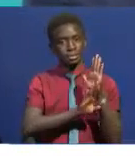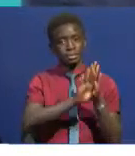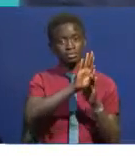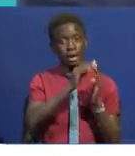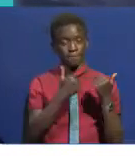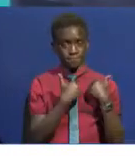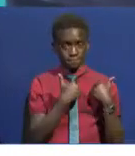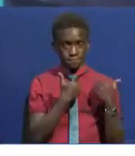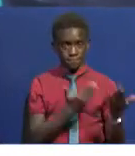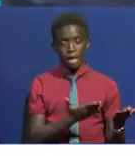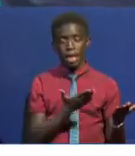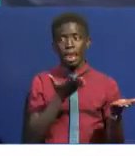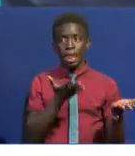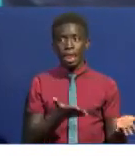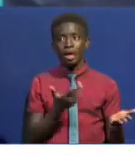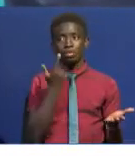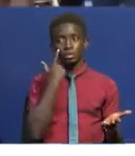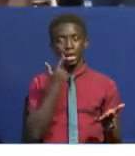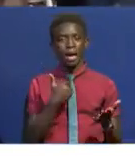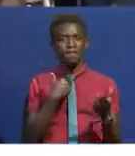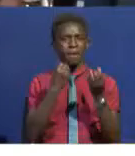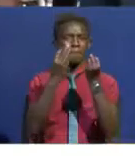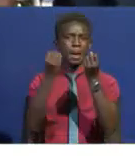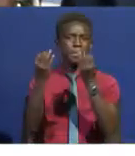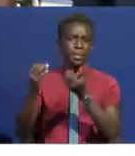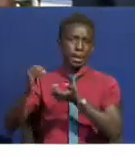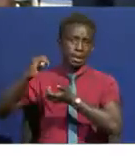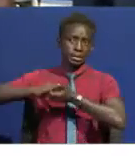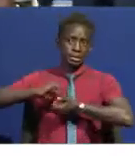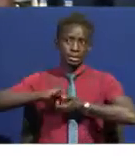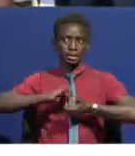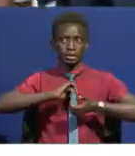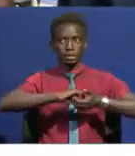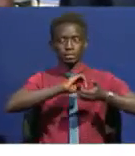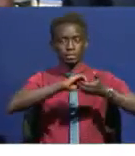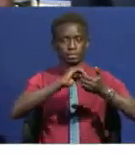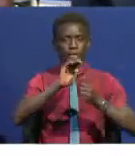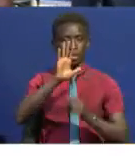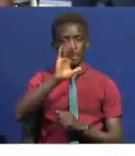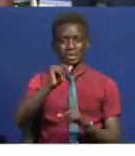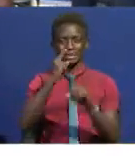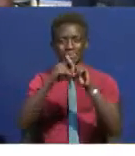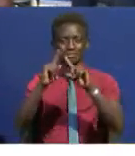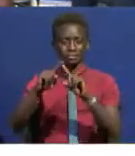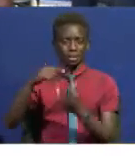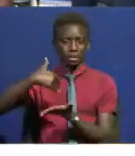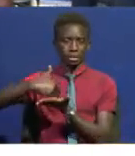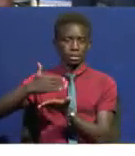multi-sectorial engagement. Ian Muse for Lunchtime News.